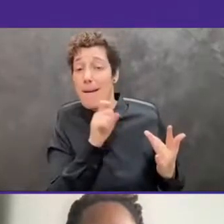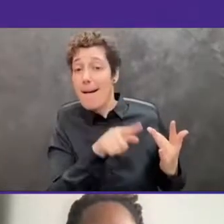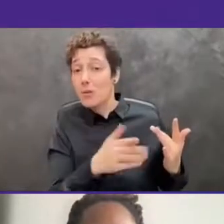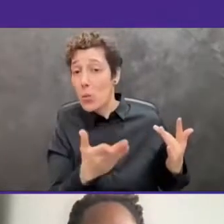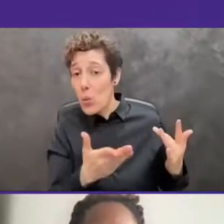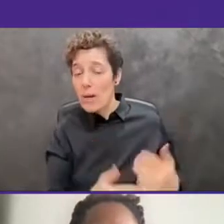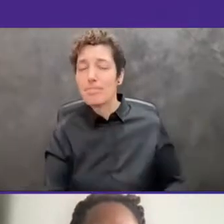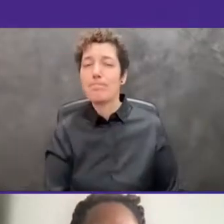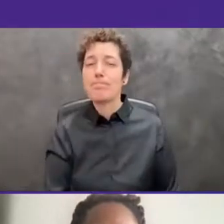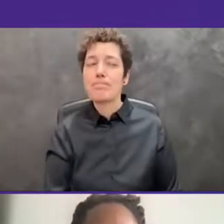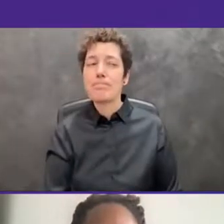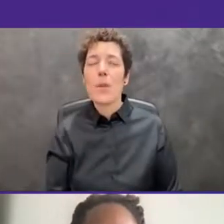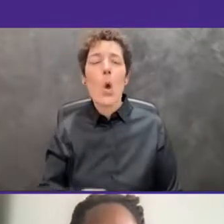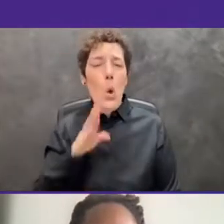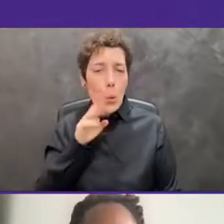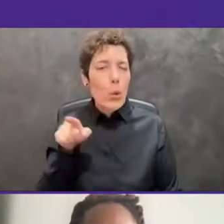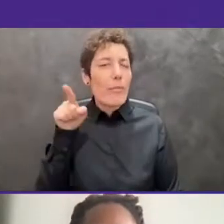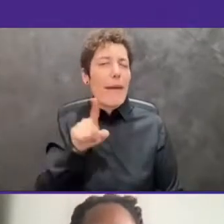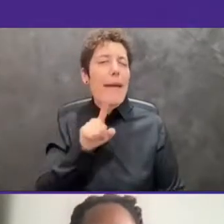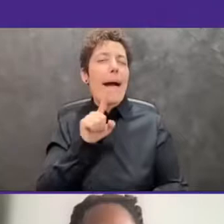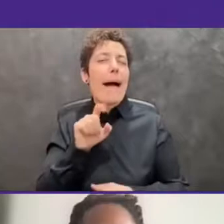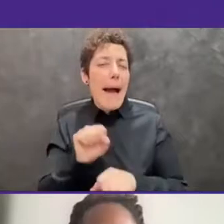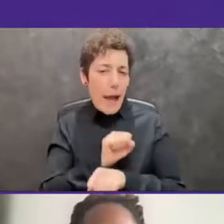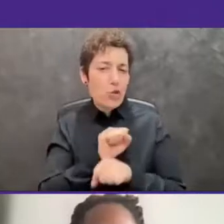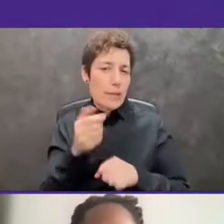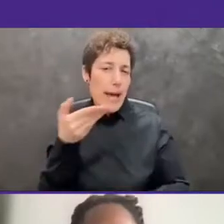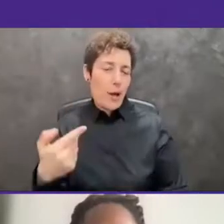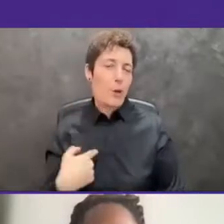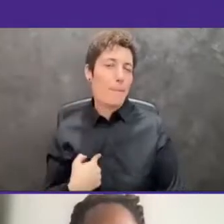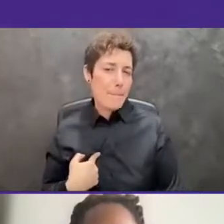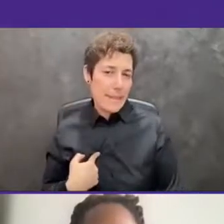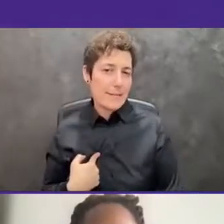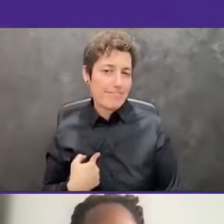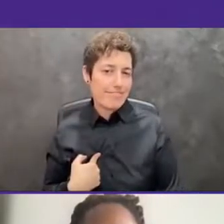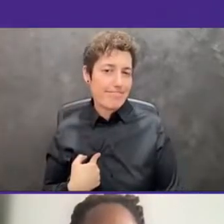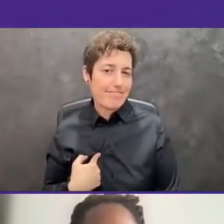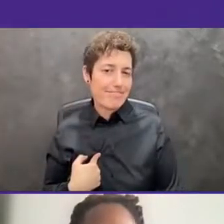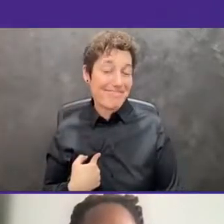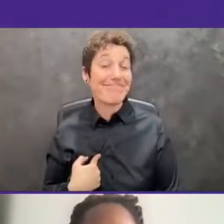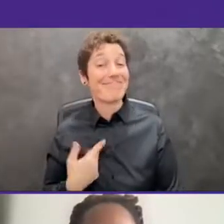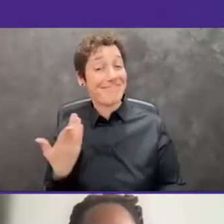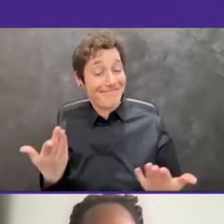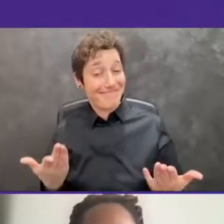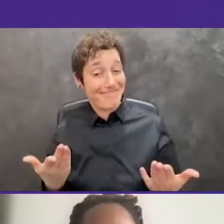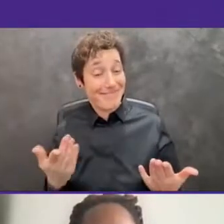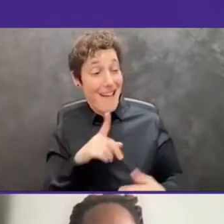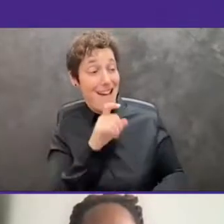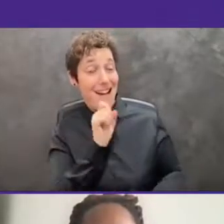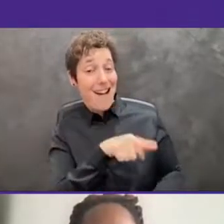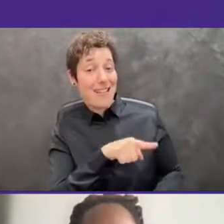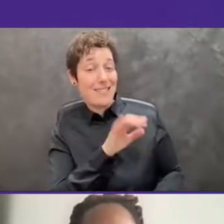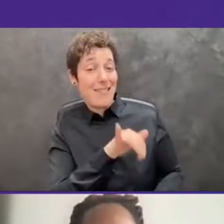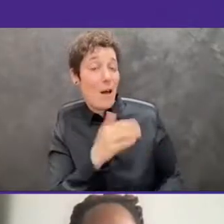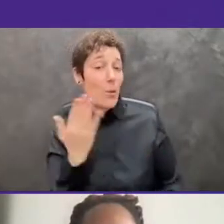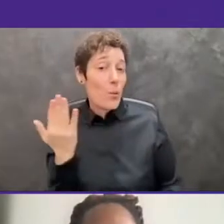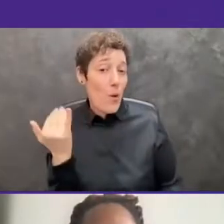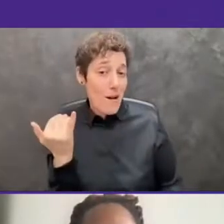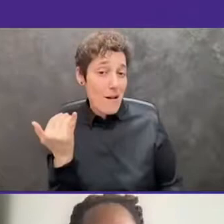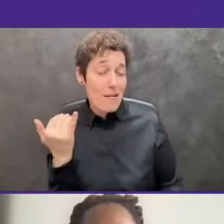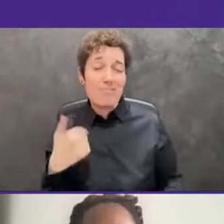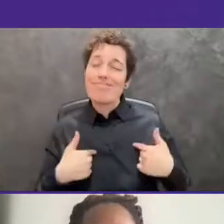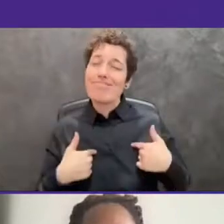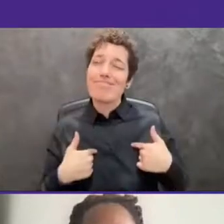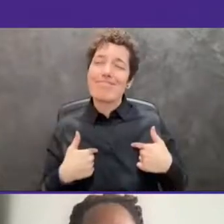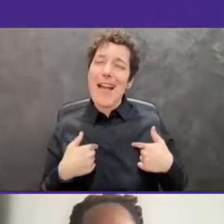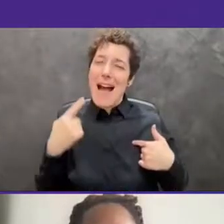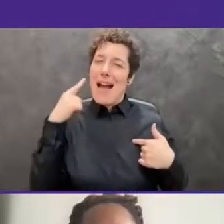they actually hire me? And the reason I asked that question is because I